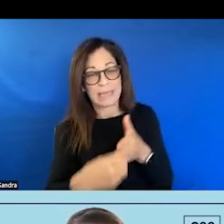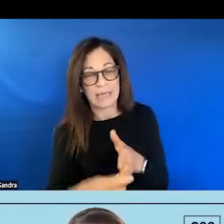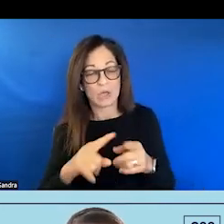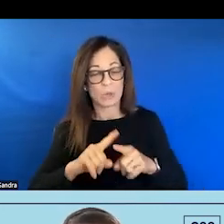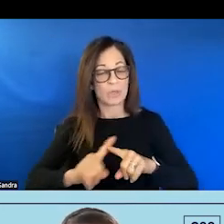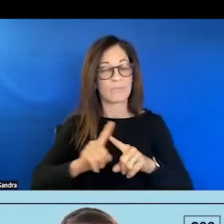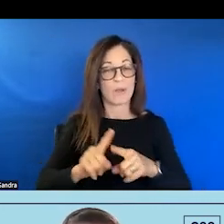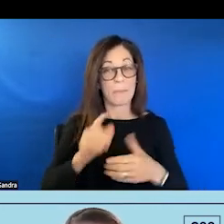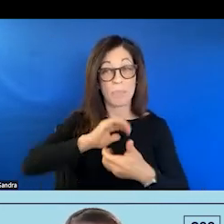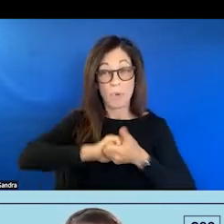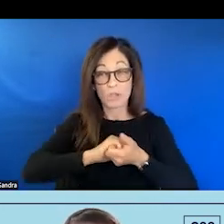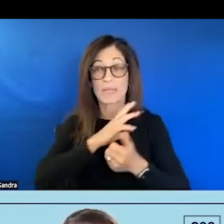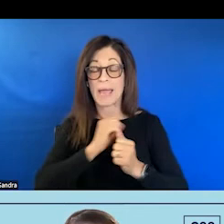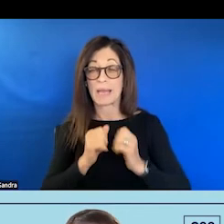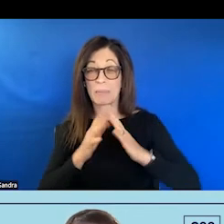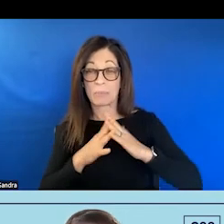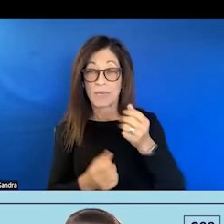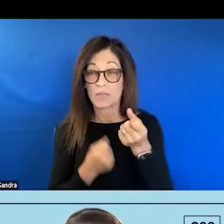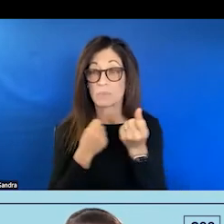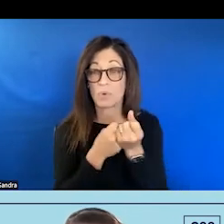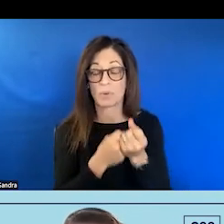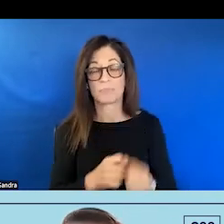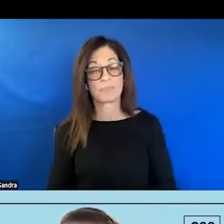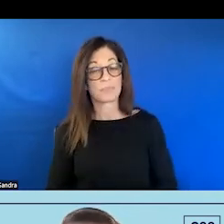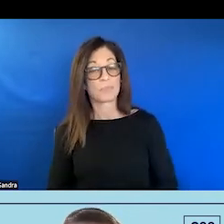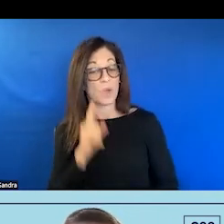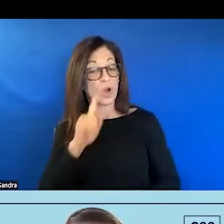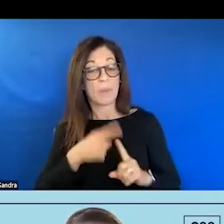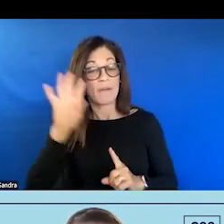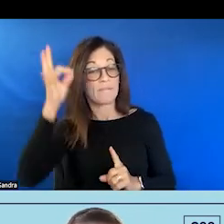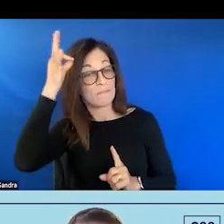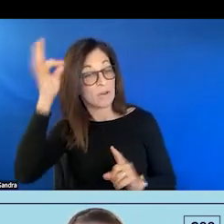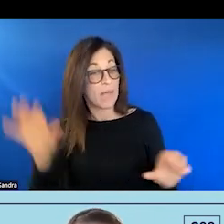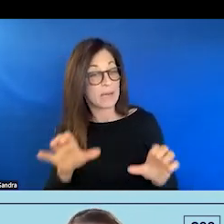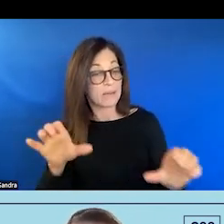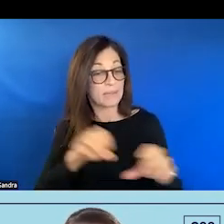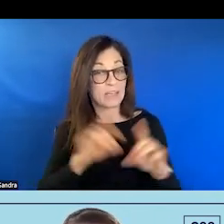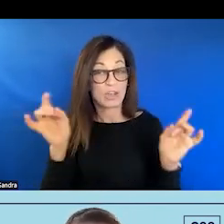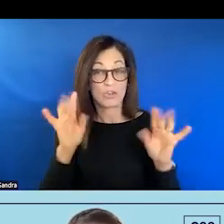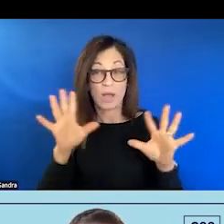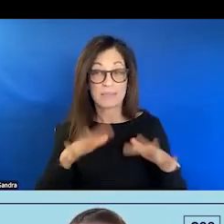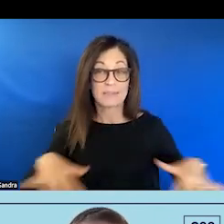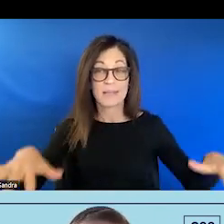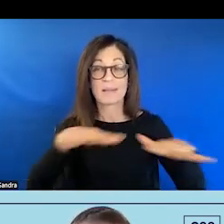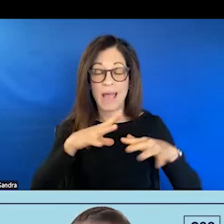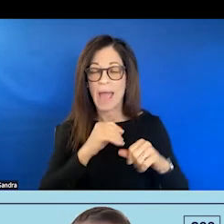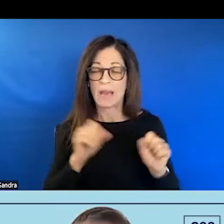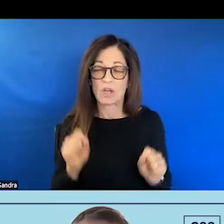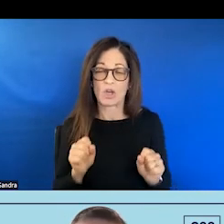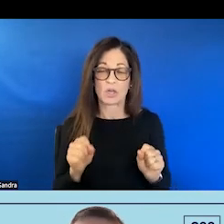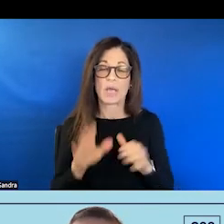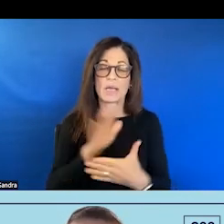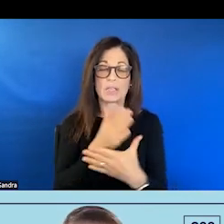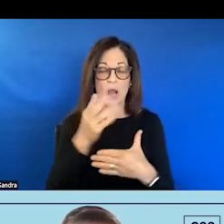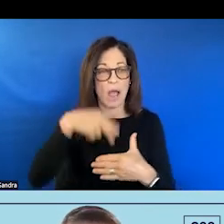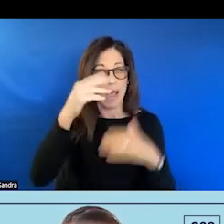partnerships and implementation supports. We heard about federal activities in the crisis landscape, and we're able to share a high-level view of